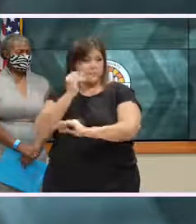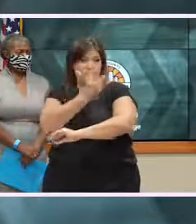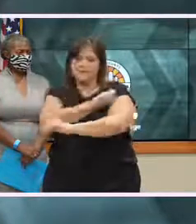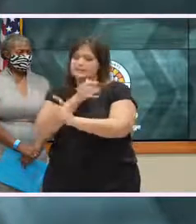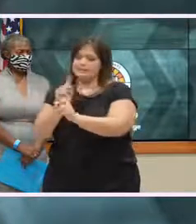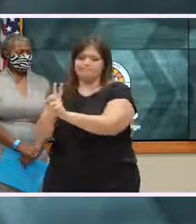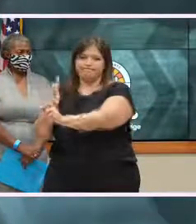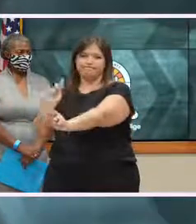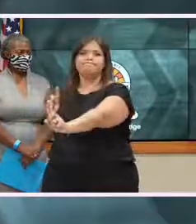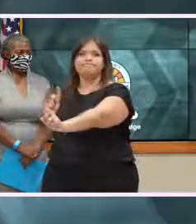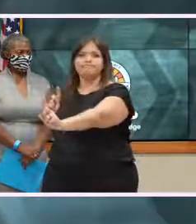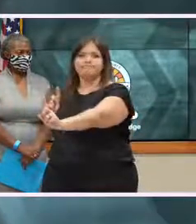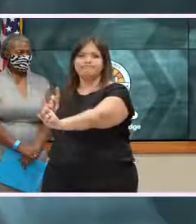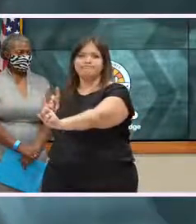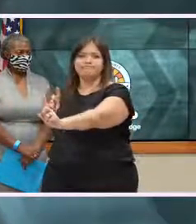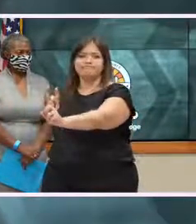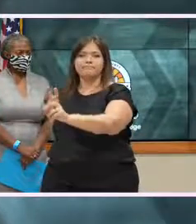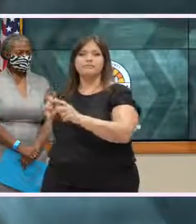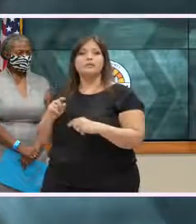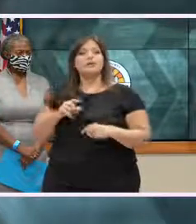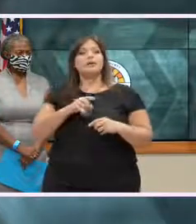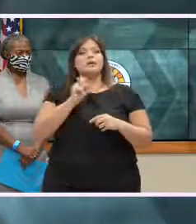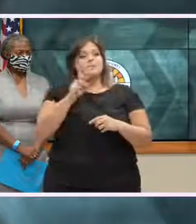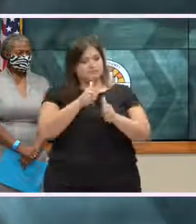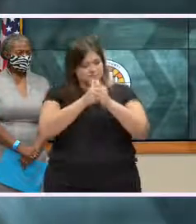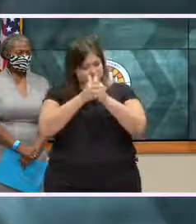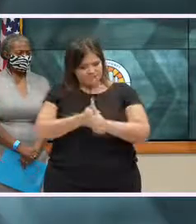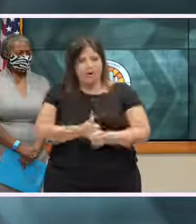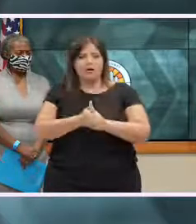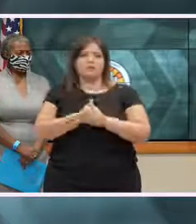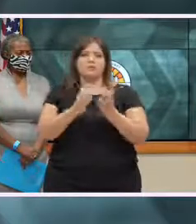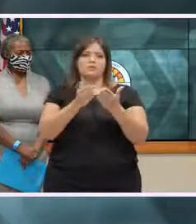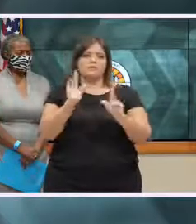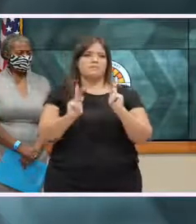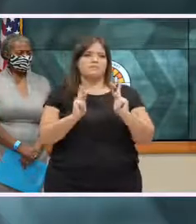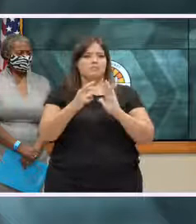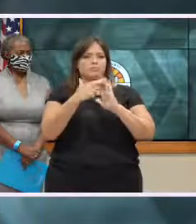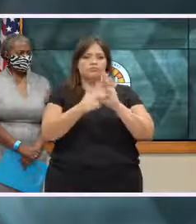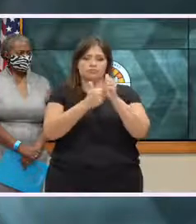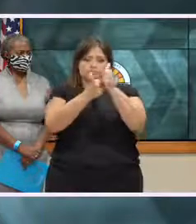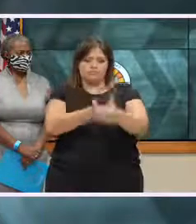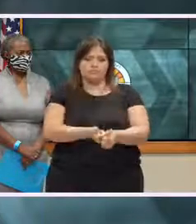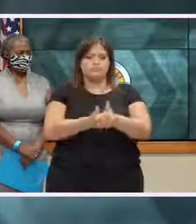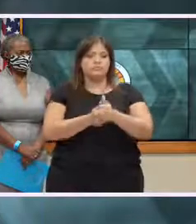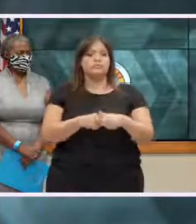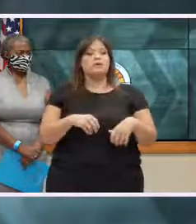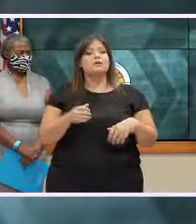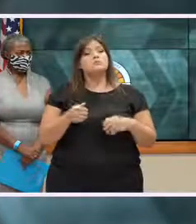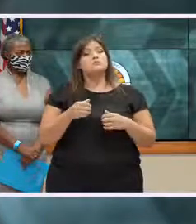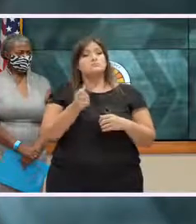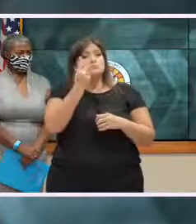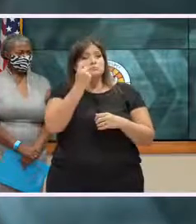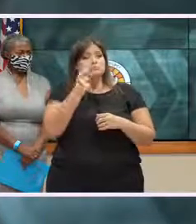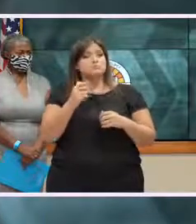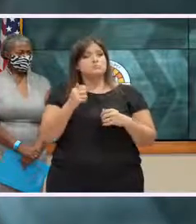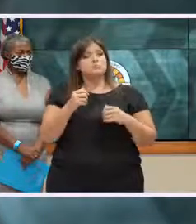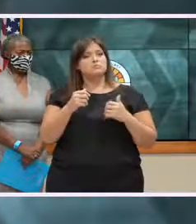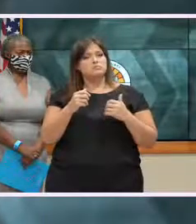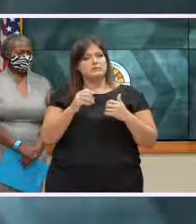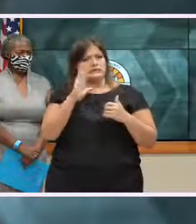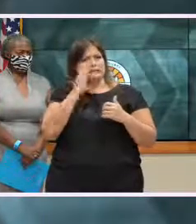follow public health guidance. We're now seeing two Harris counties. One Harris County that's fully